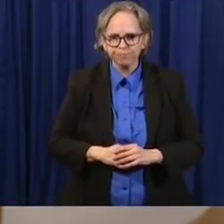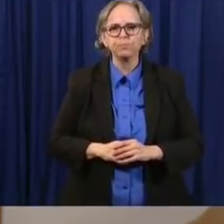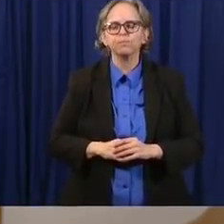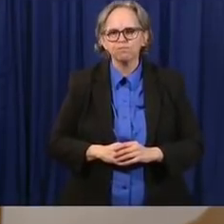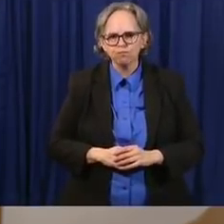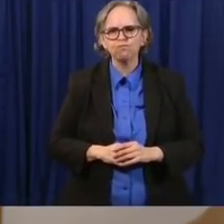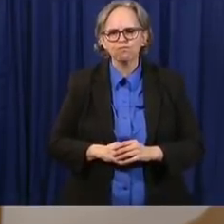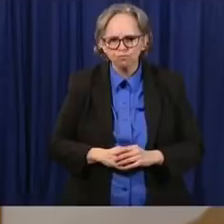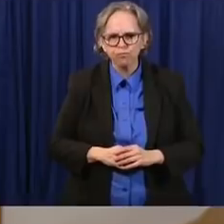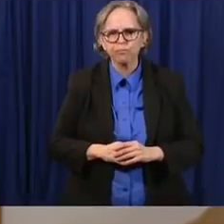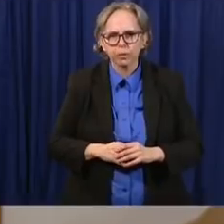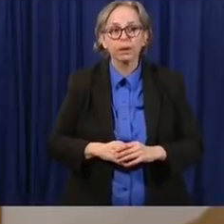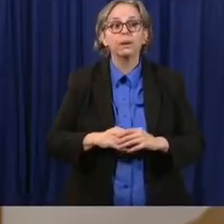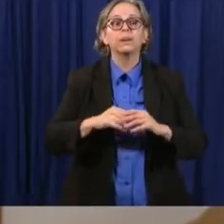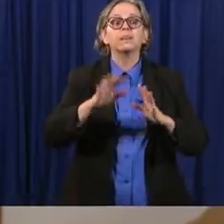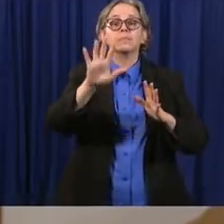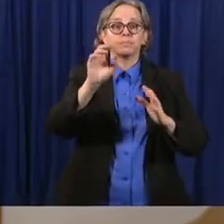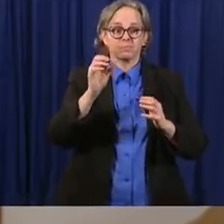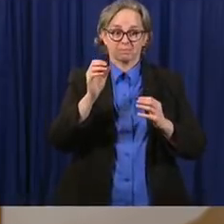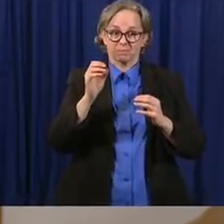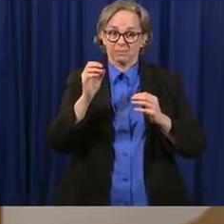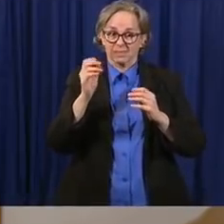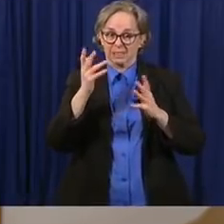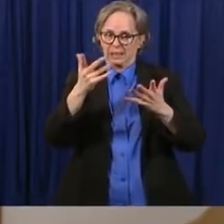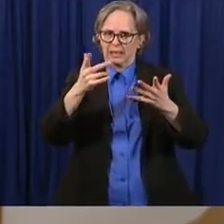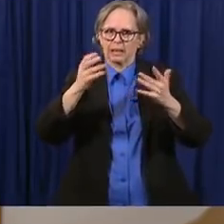Quick tests, let me start with quick tests,